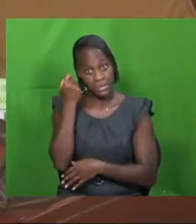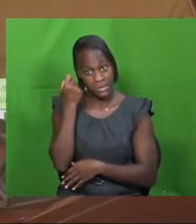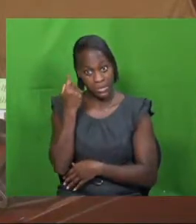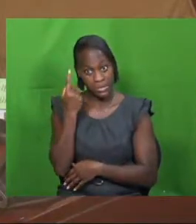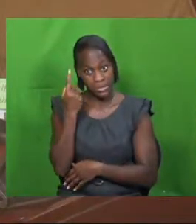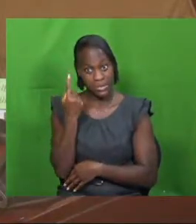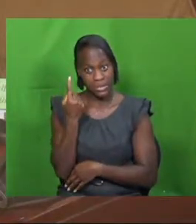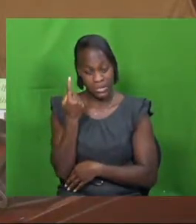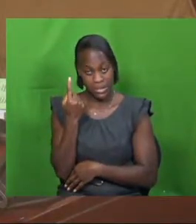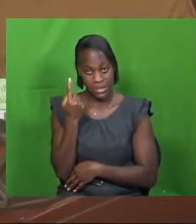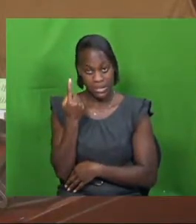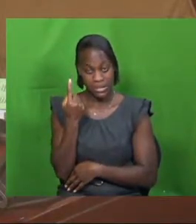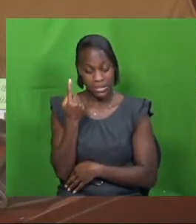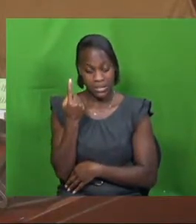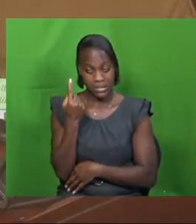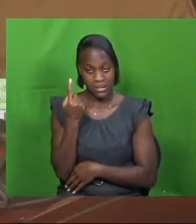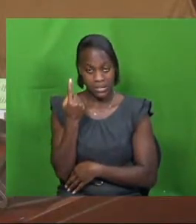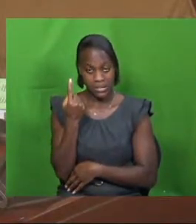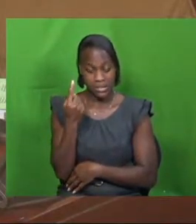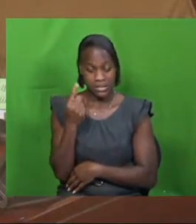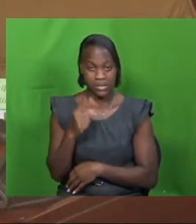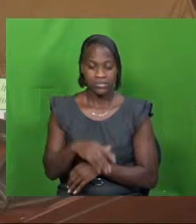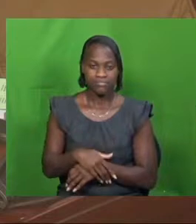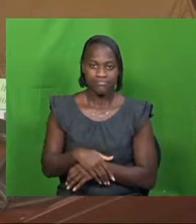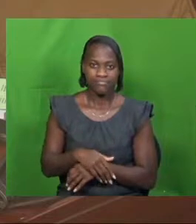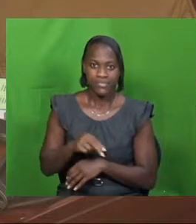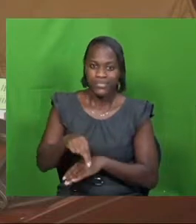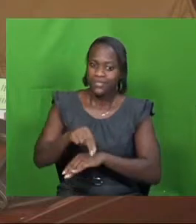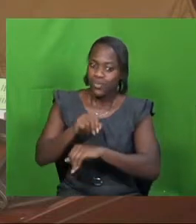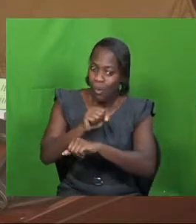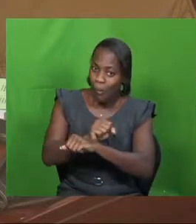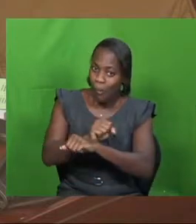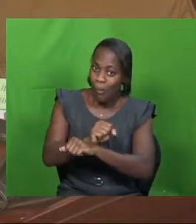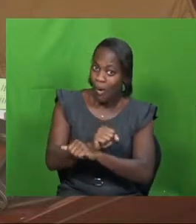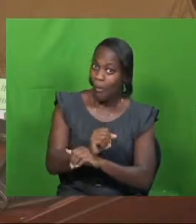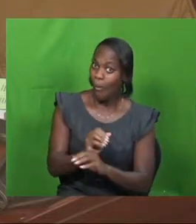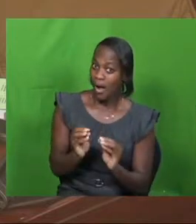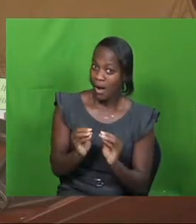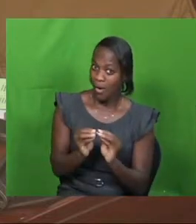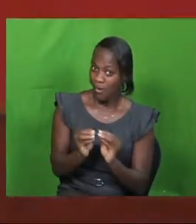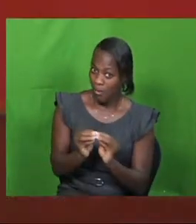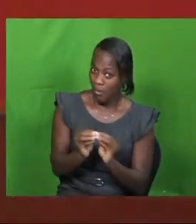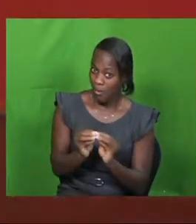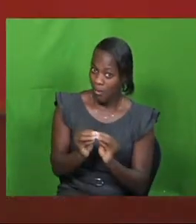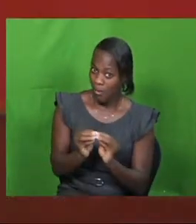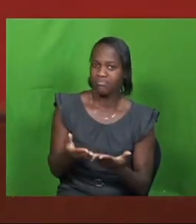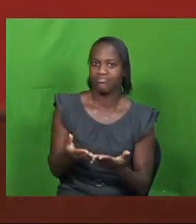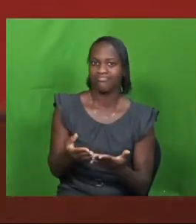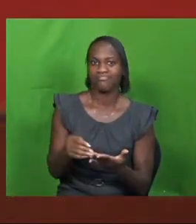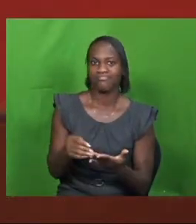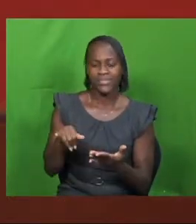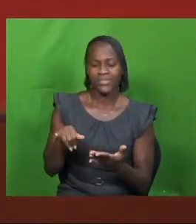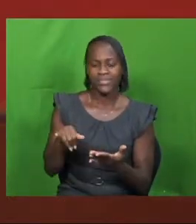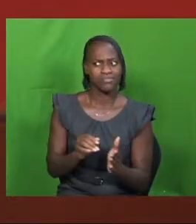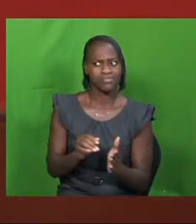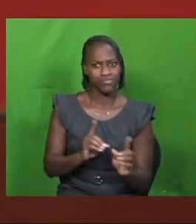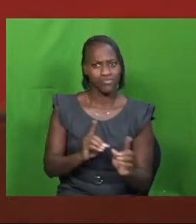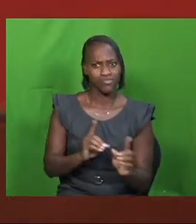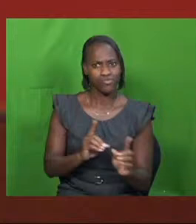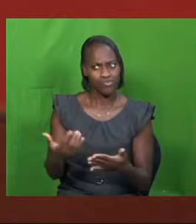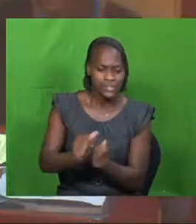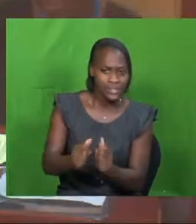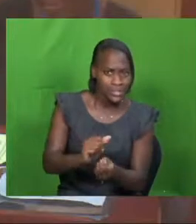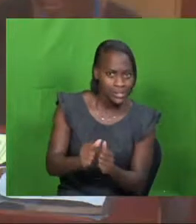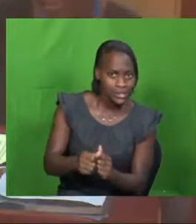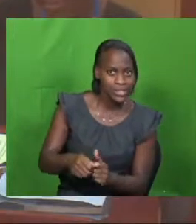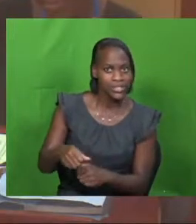We have to up our game. We need to be able to refresh our